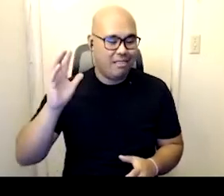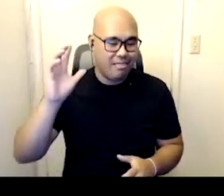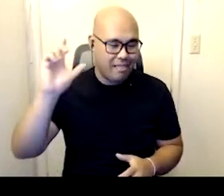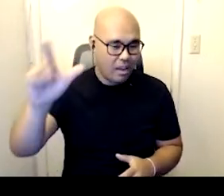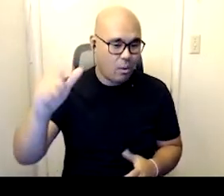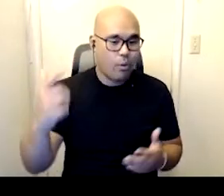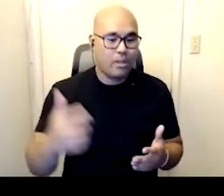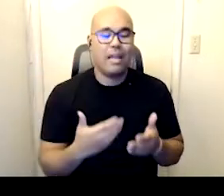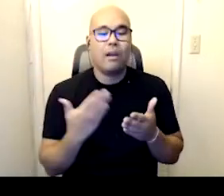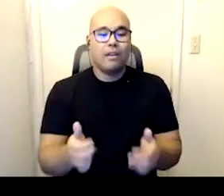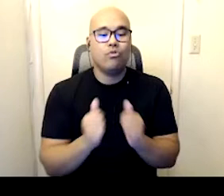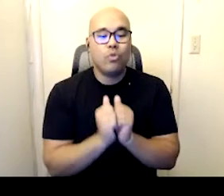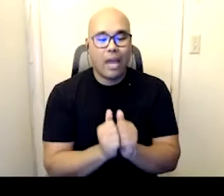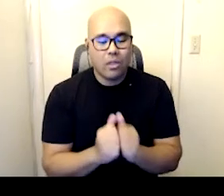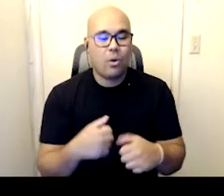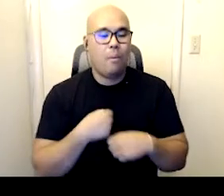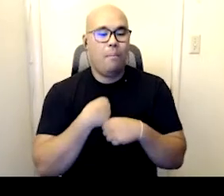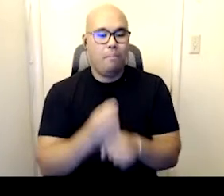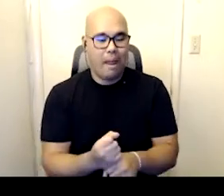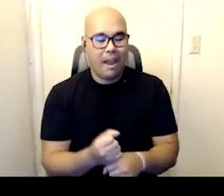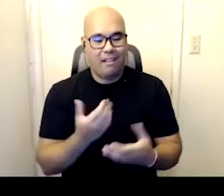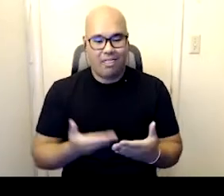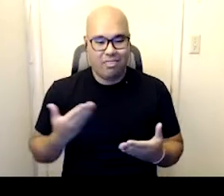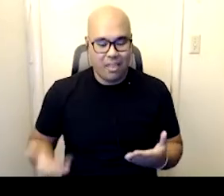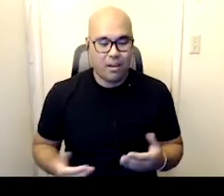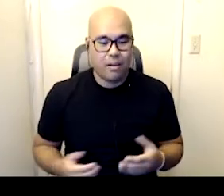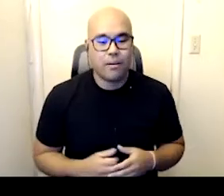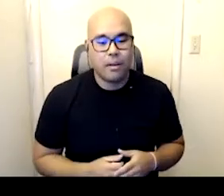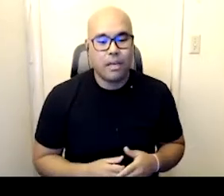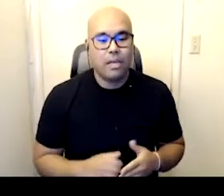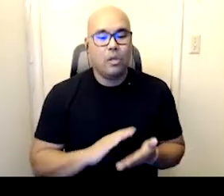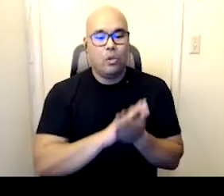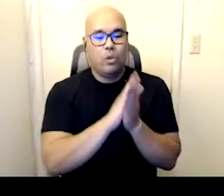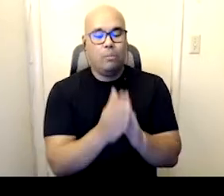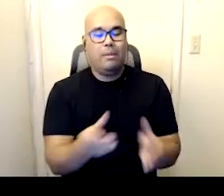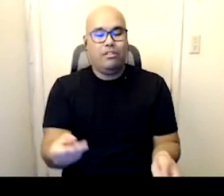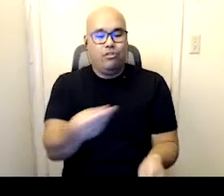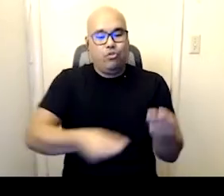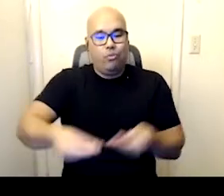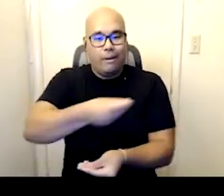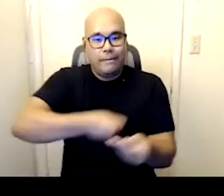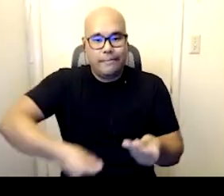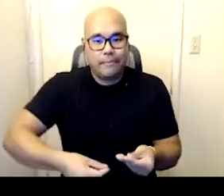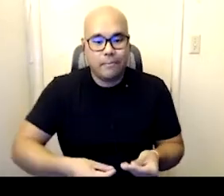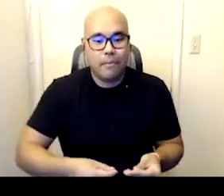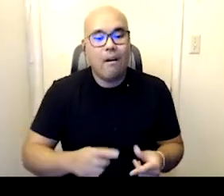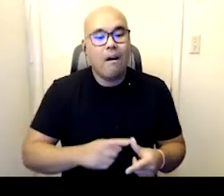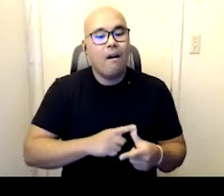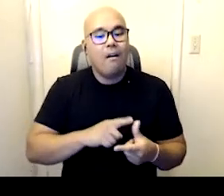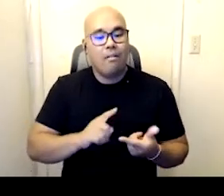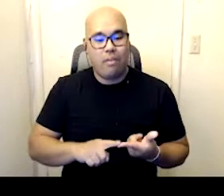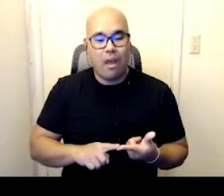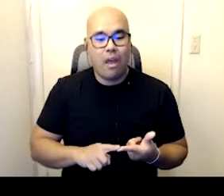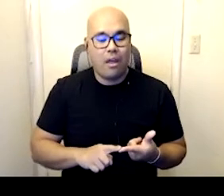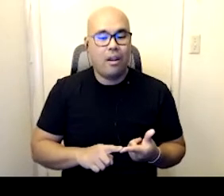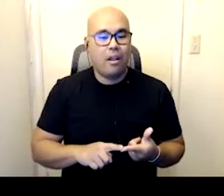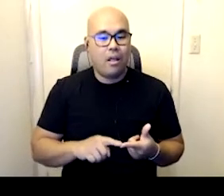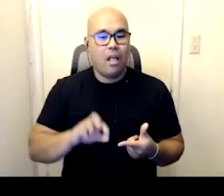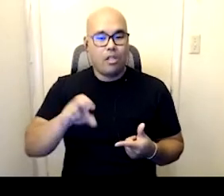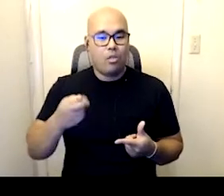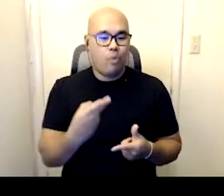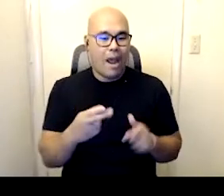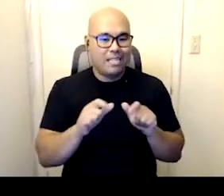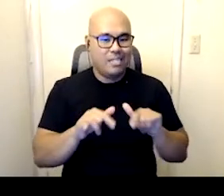carried together made a thing to be traded. Then the rash